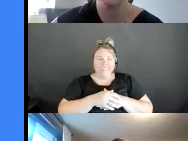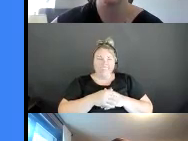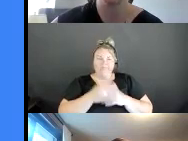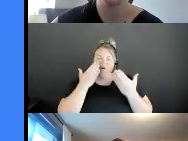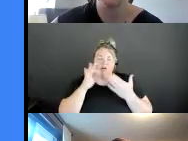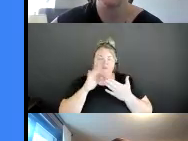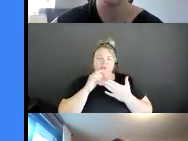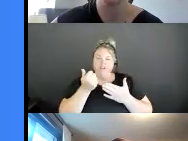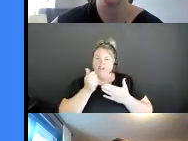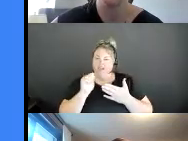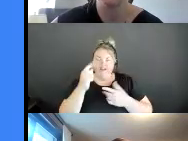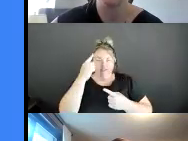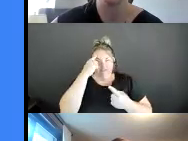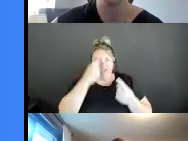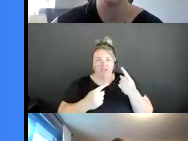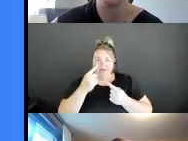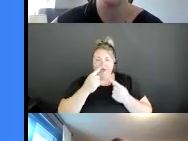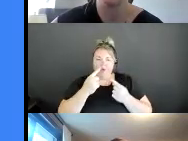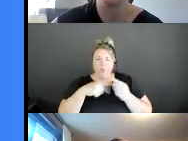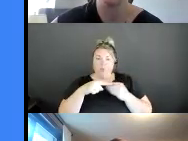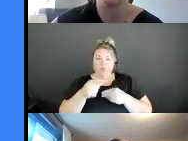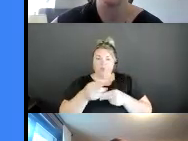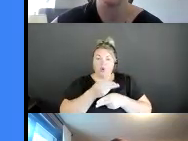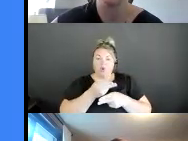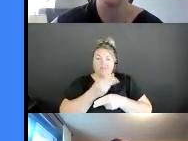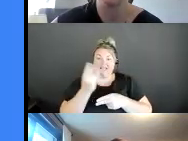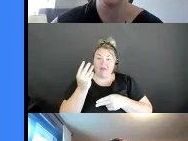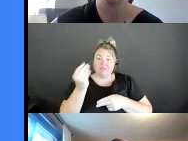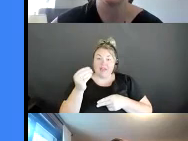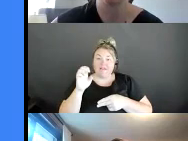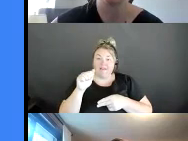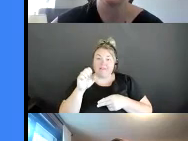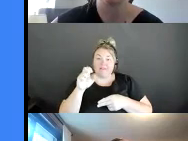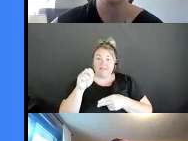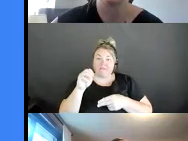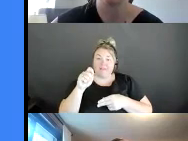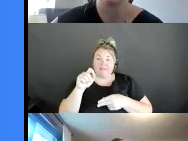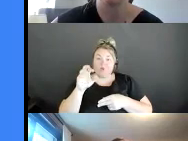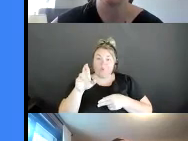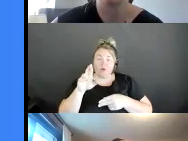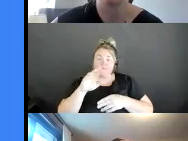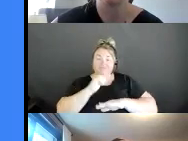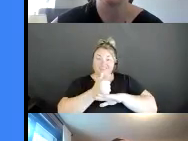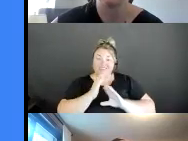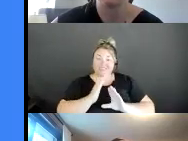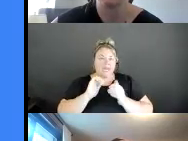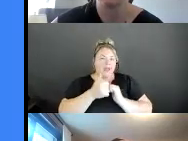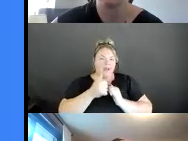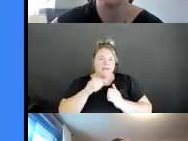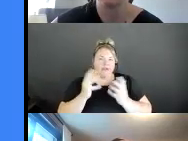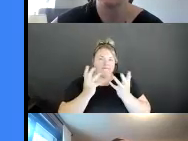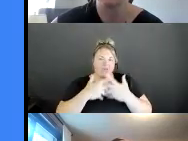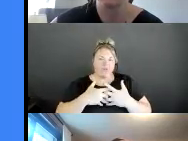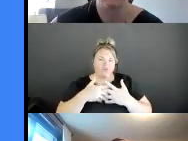thinking about when you're using an outside assessment or a designee, how that factors in there.